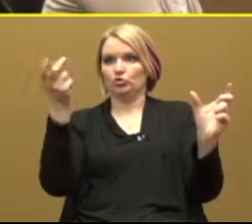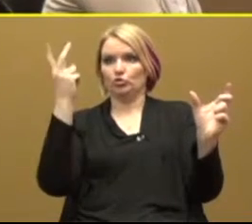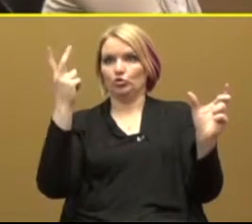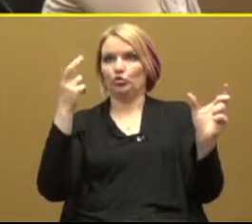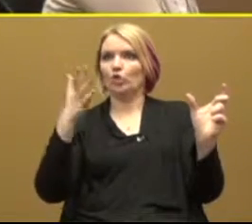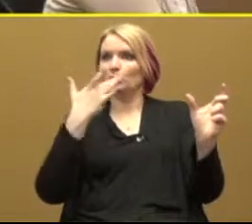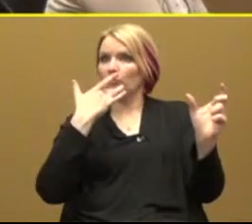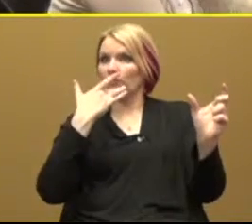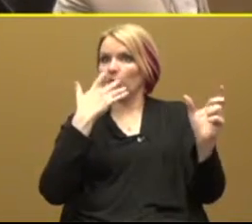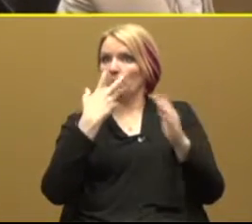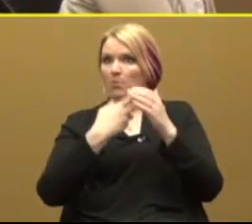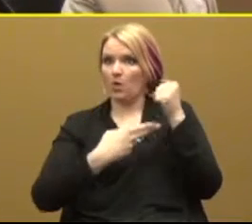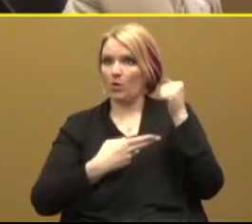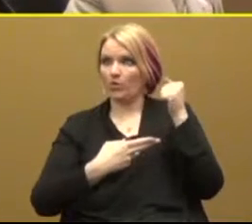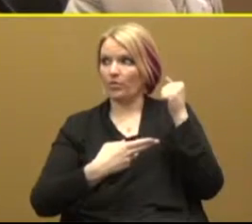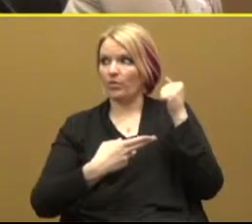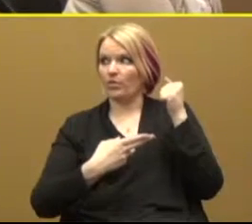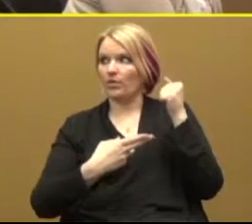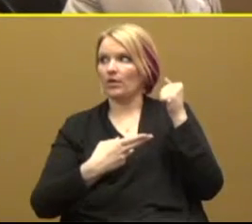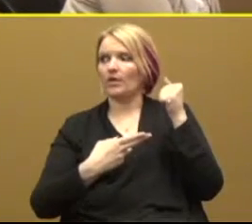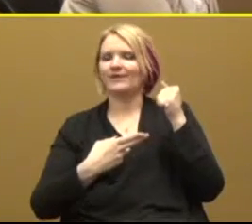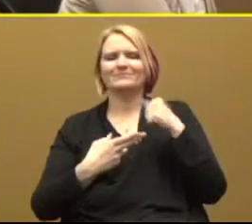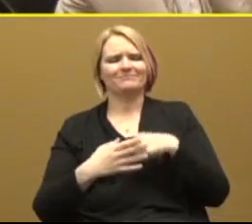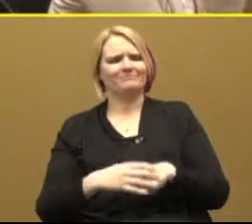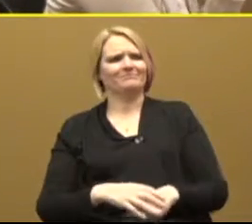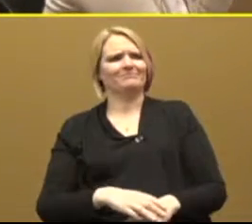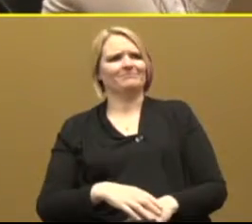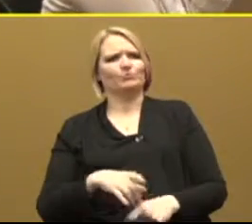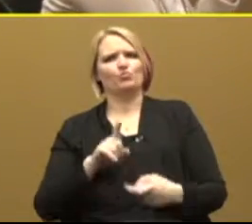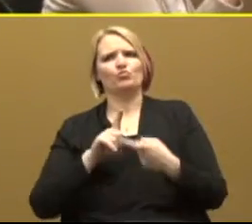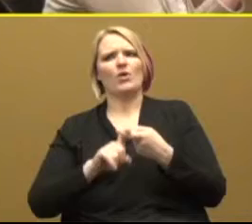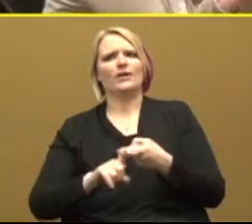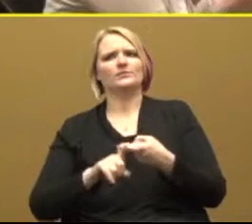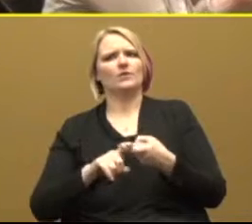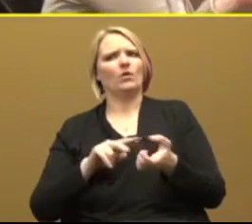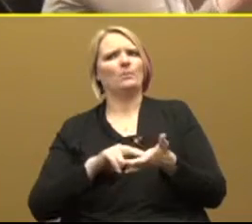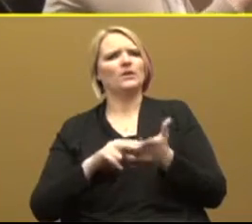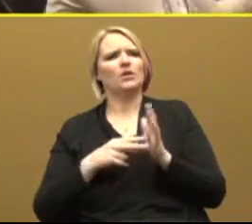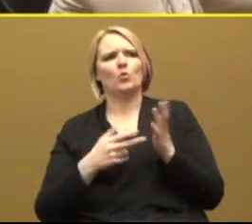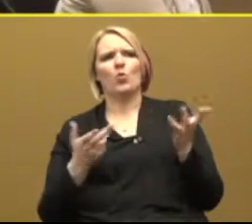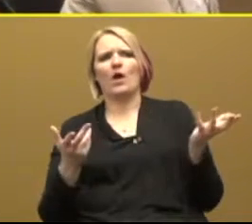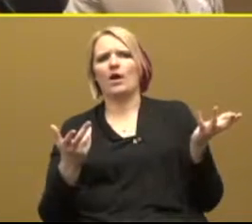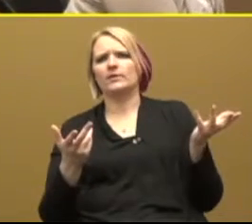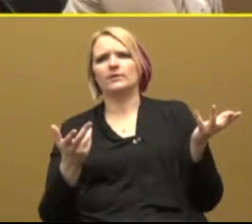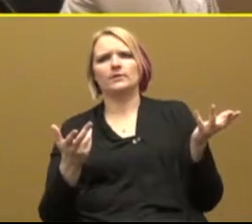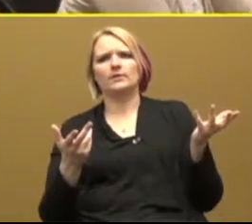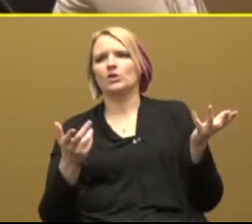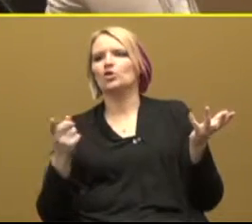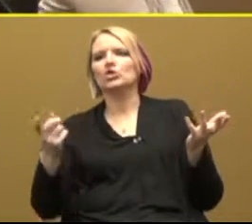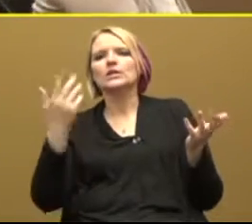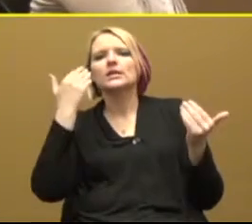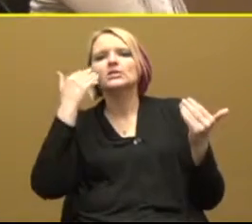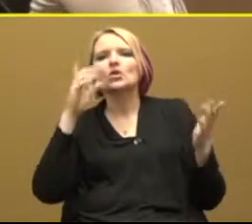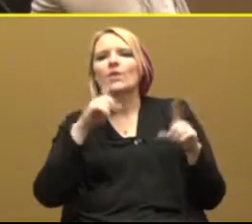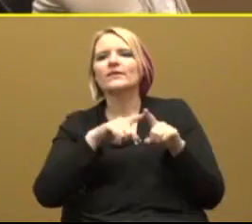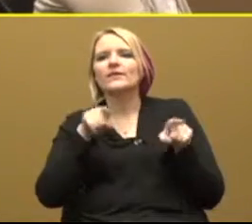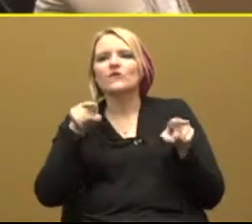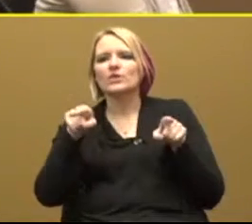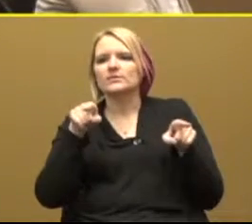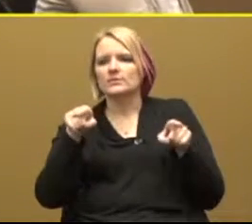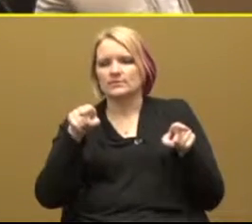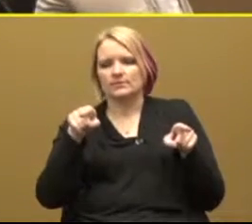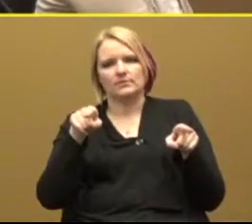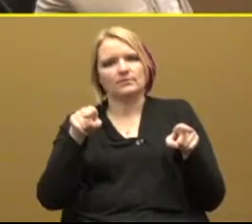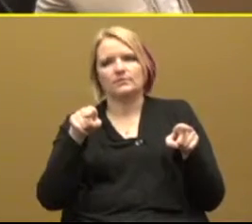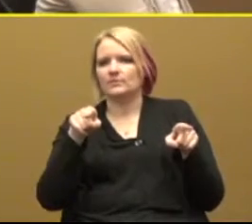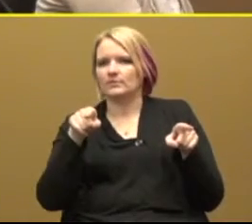preferred items, right? Oh, she went for the pretzel. So what does this tell me? She's not discriminating